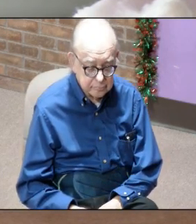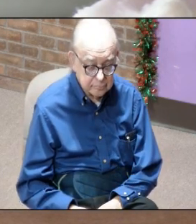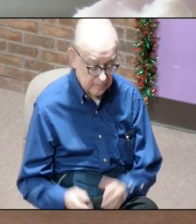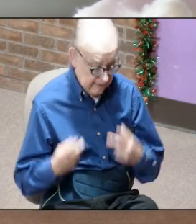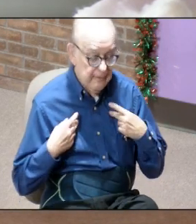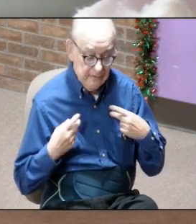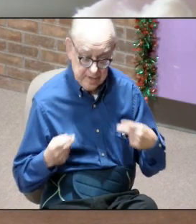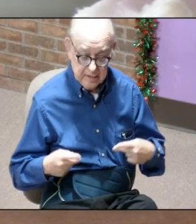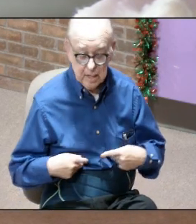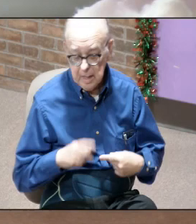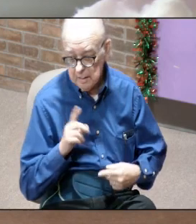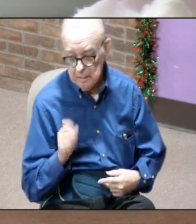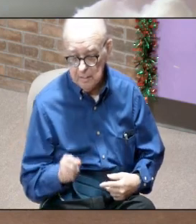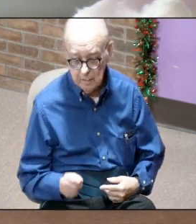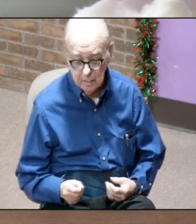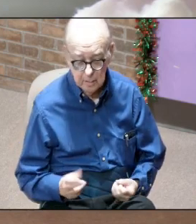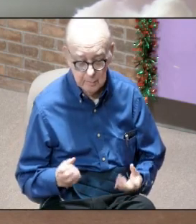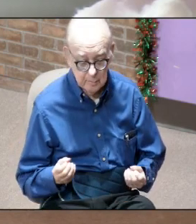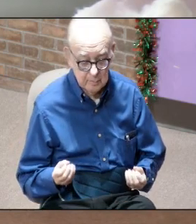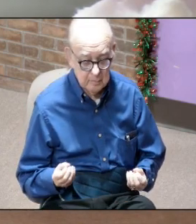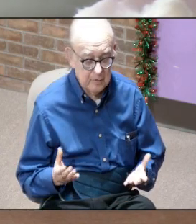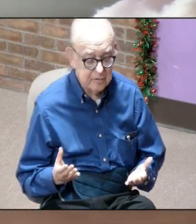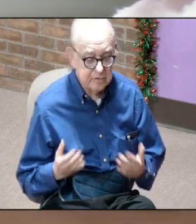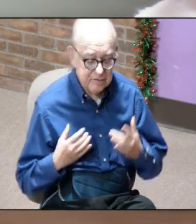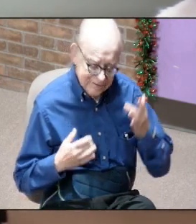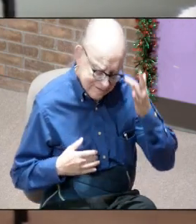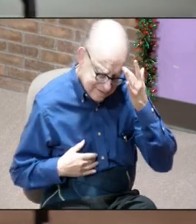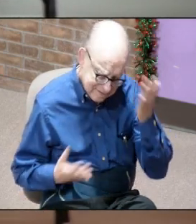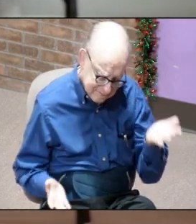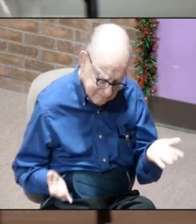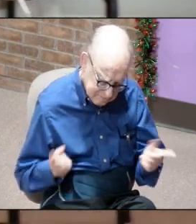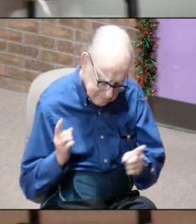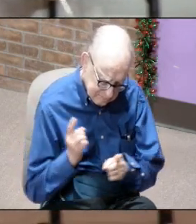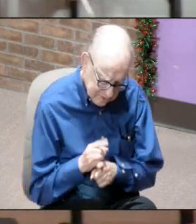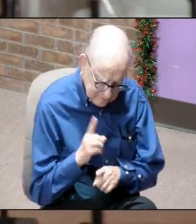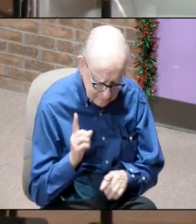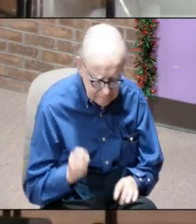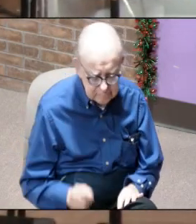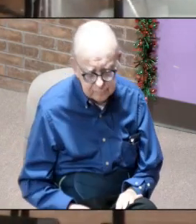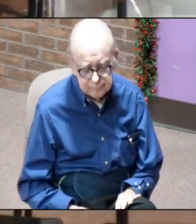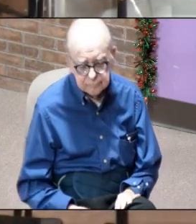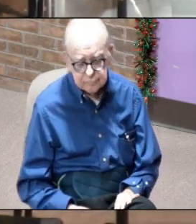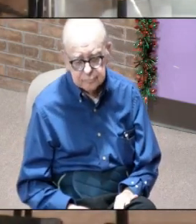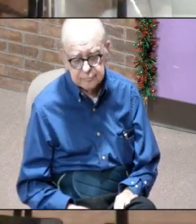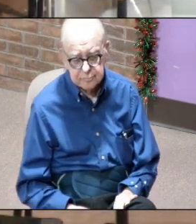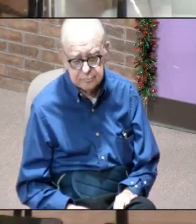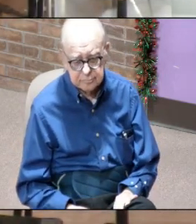Physically, a lot of sickness, right?